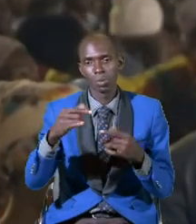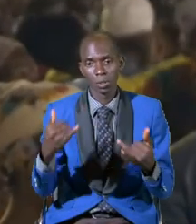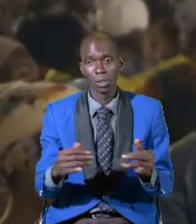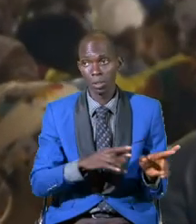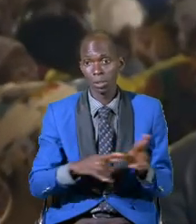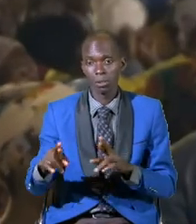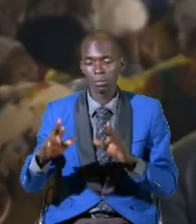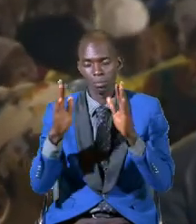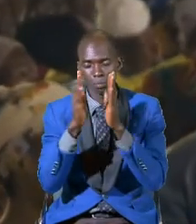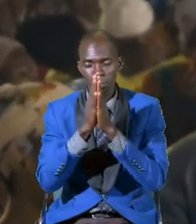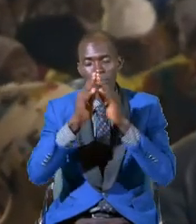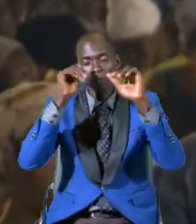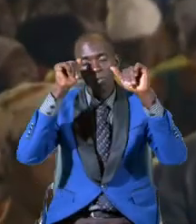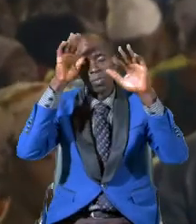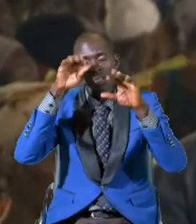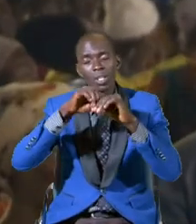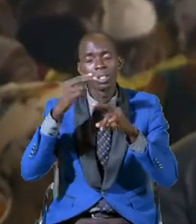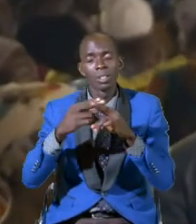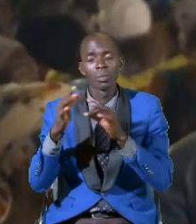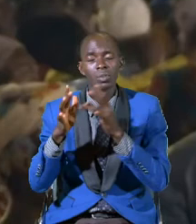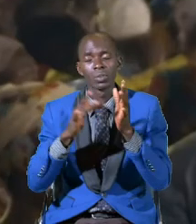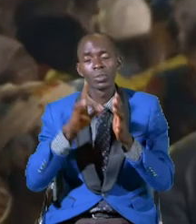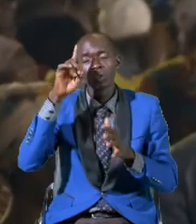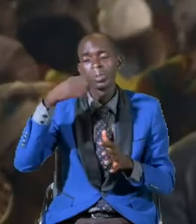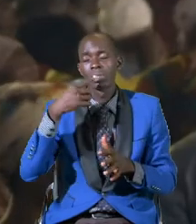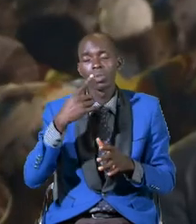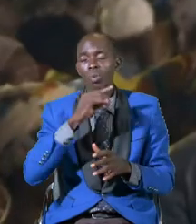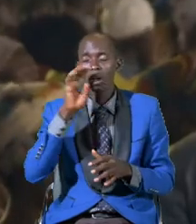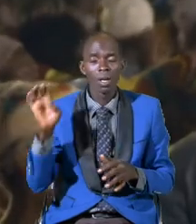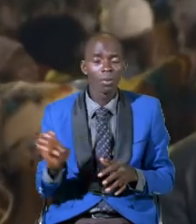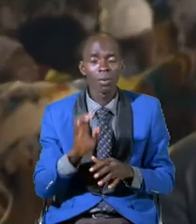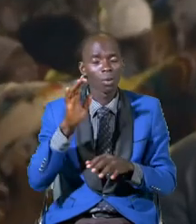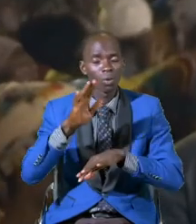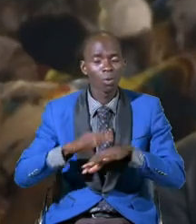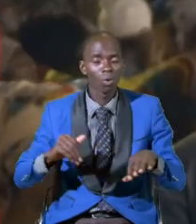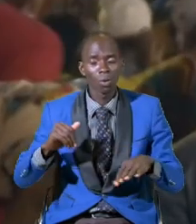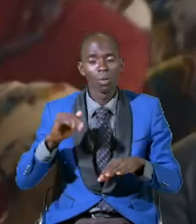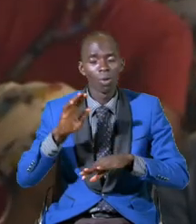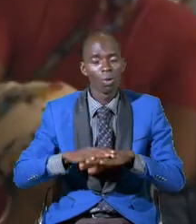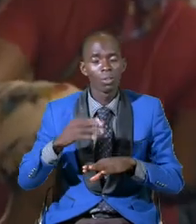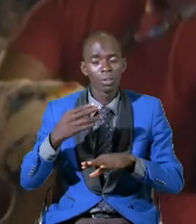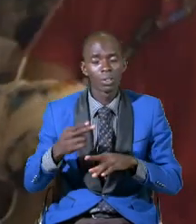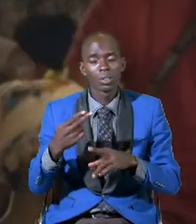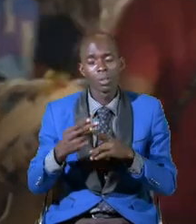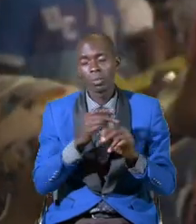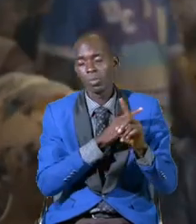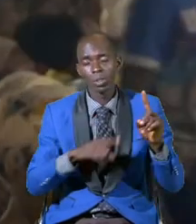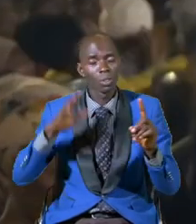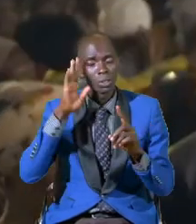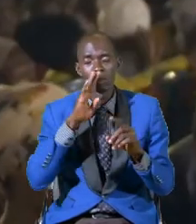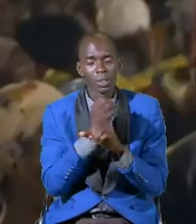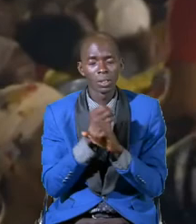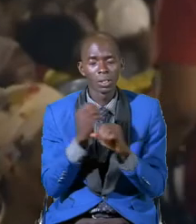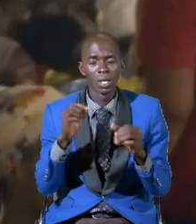of Jesus. You have said, whosoever shall call on the name of the Lord shall be saved. And all these who